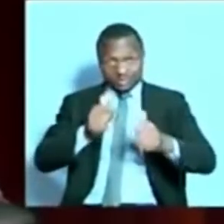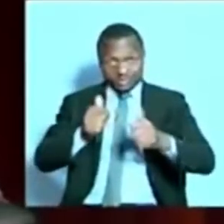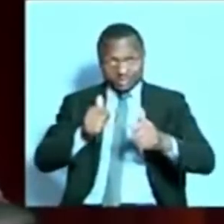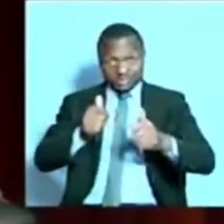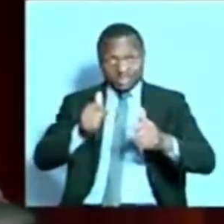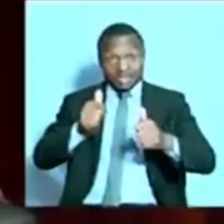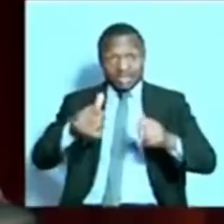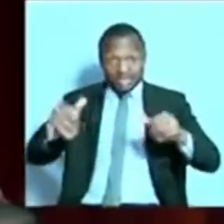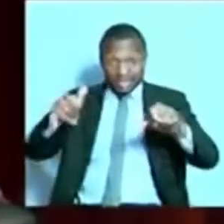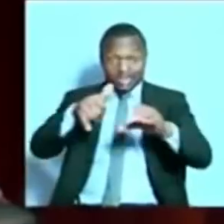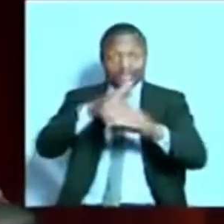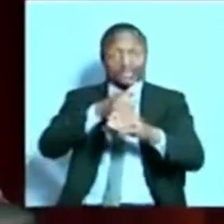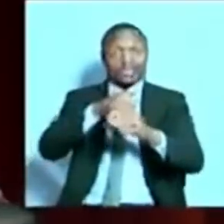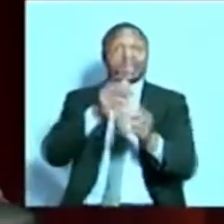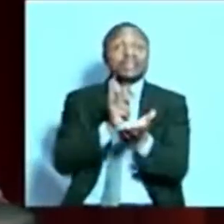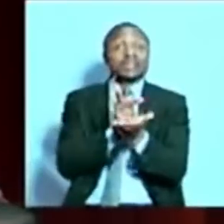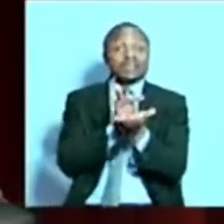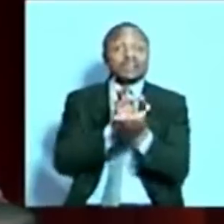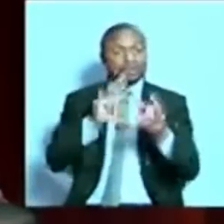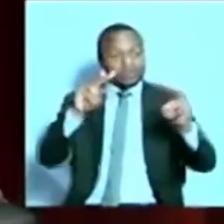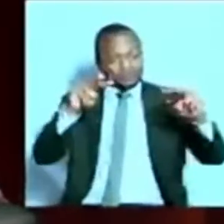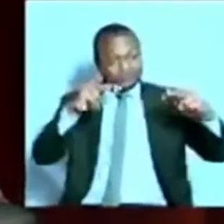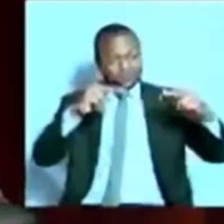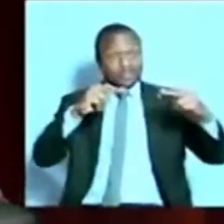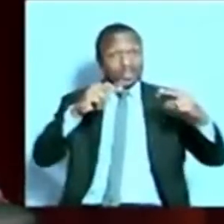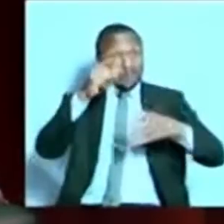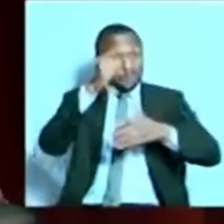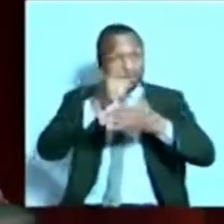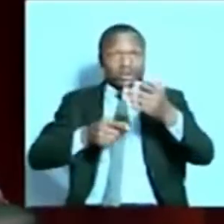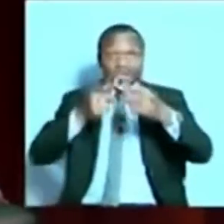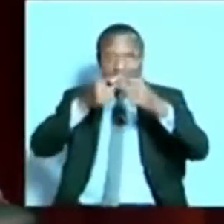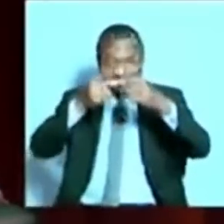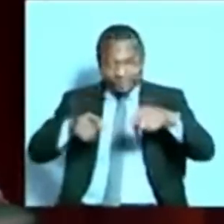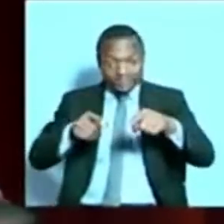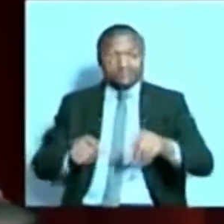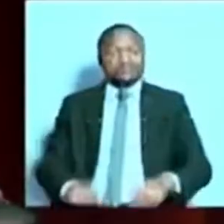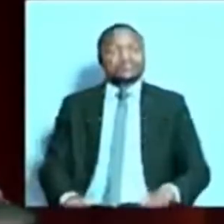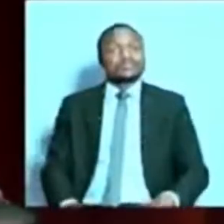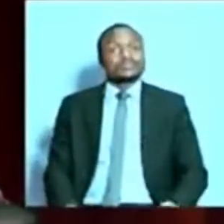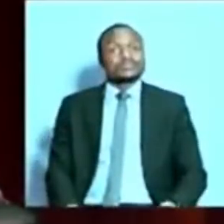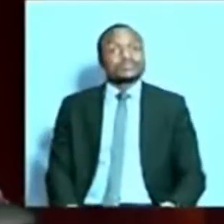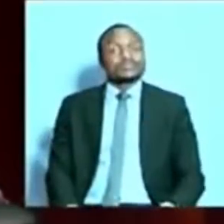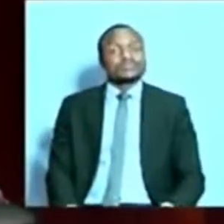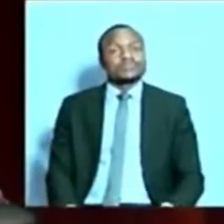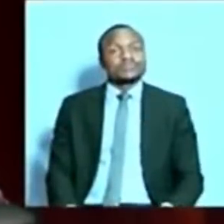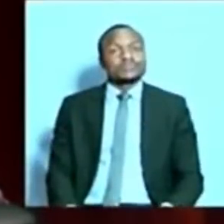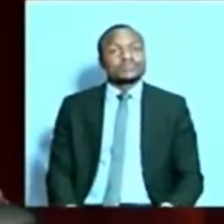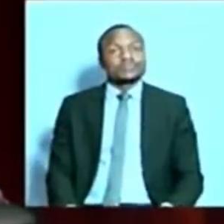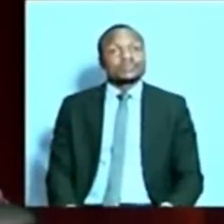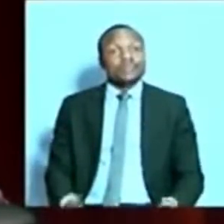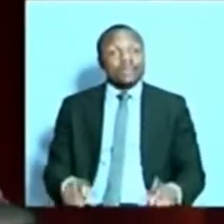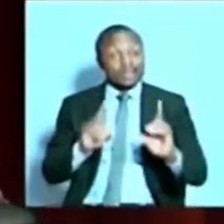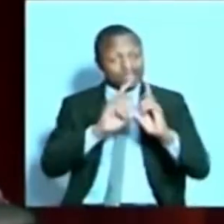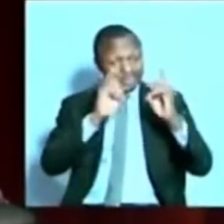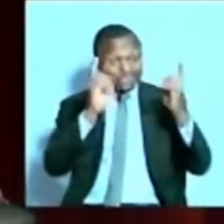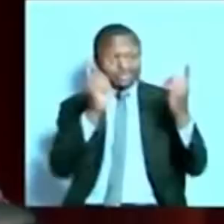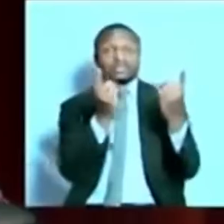Karao, are facing. Because what is happening is that the